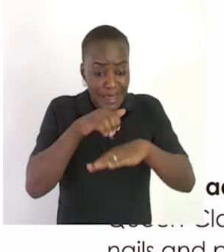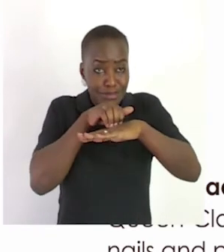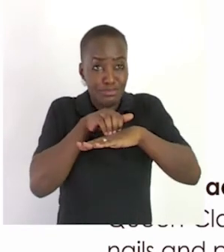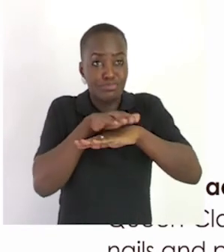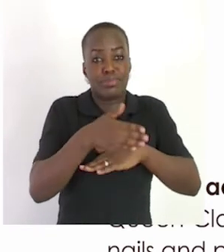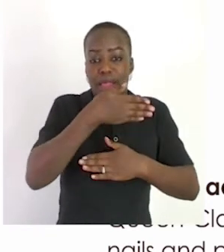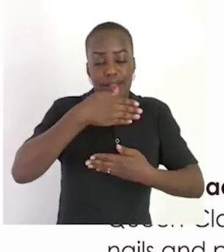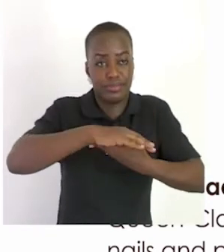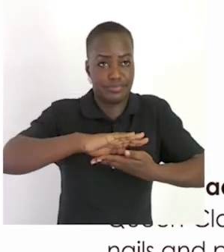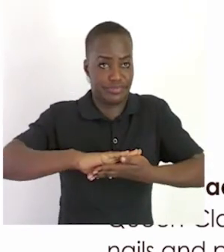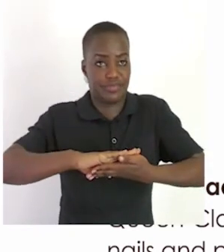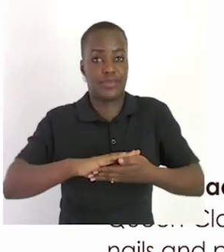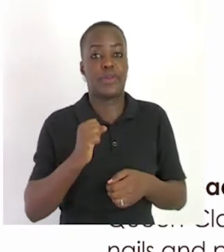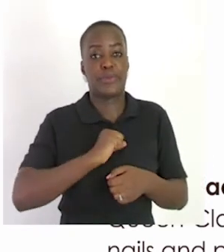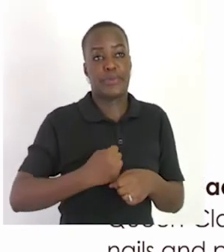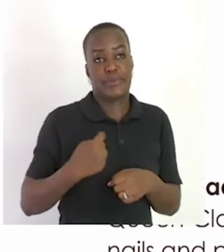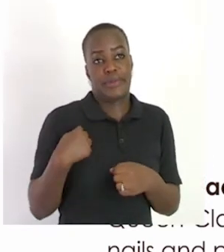him instead.